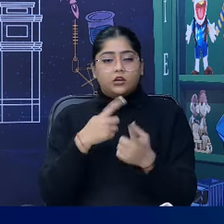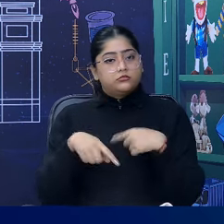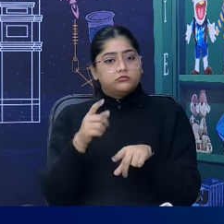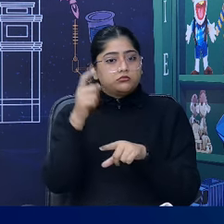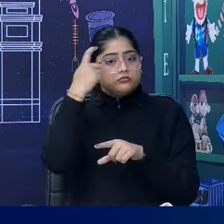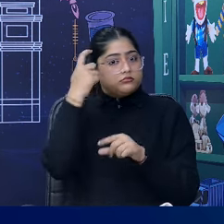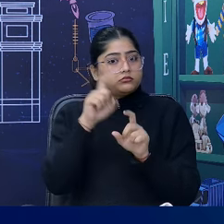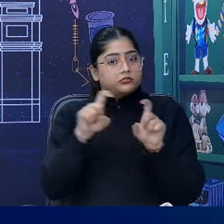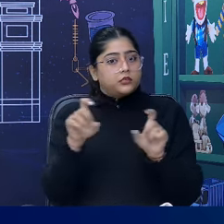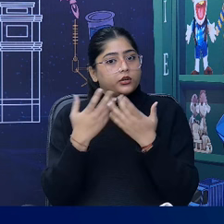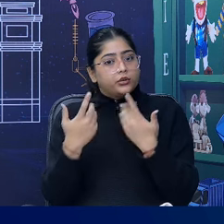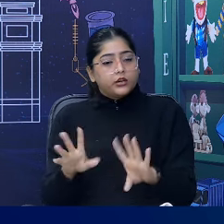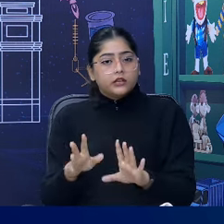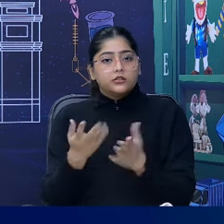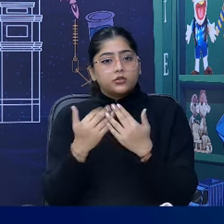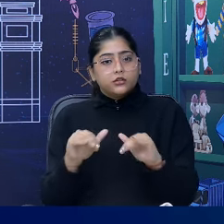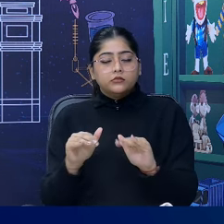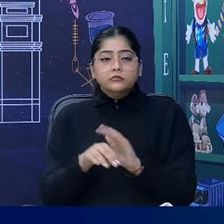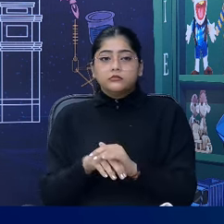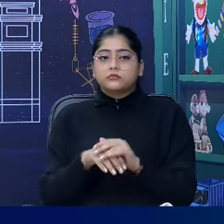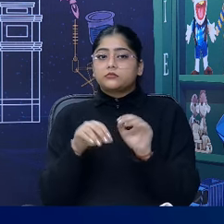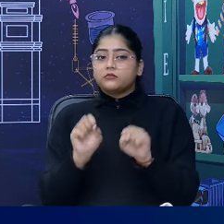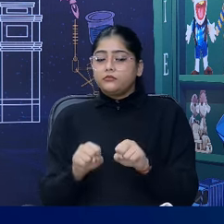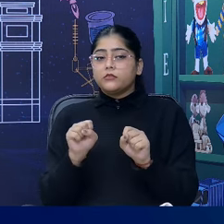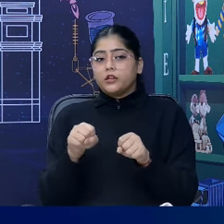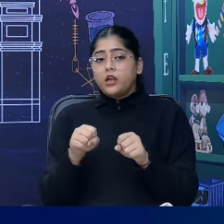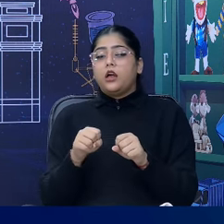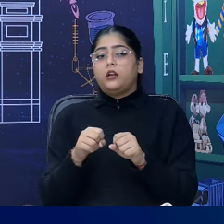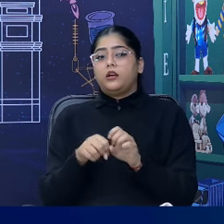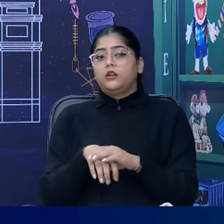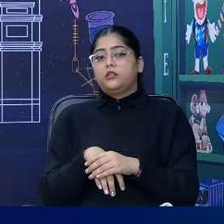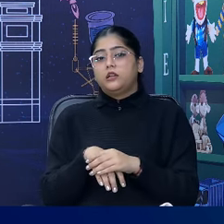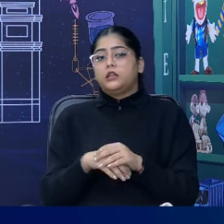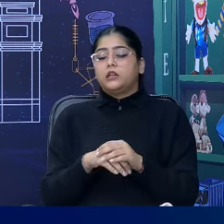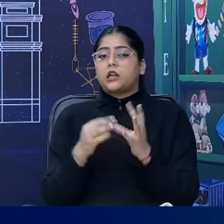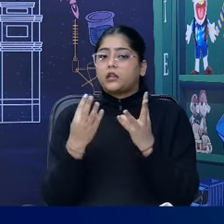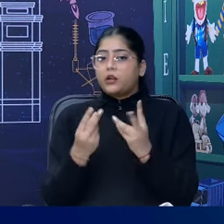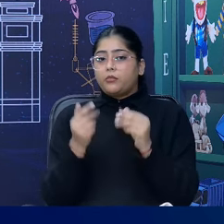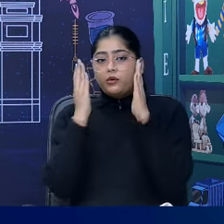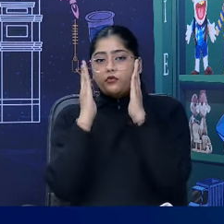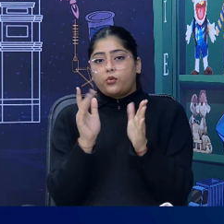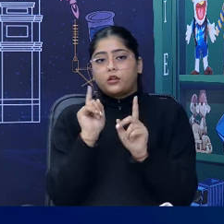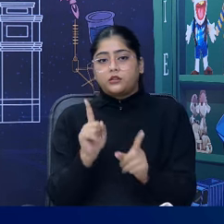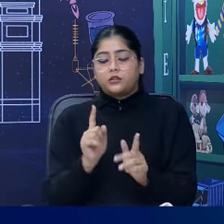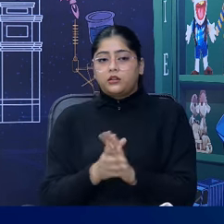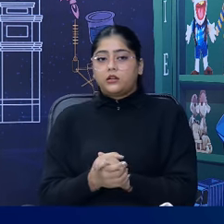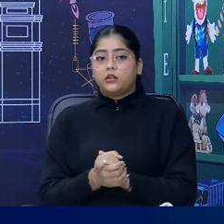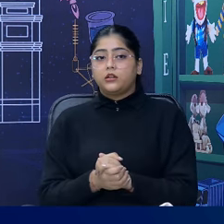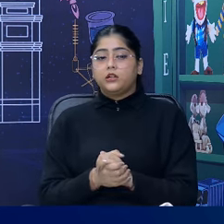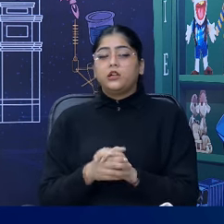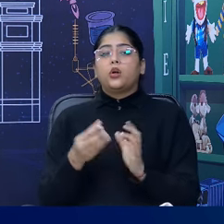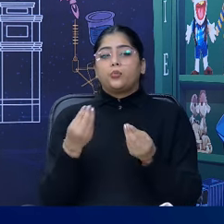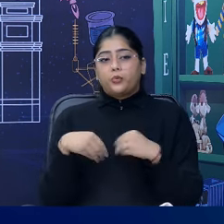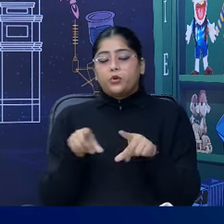clear to all the students. Yes. It's about the number of elements present in the set. Yeah, so children, just quote some